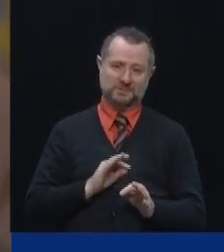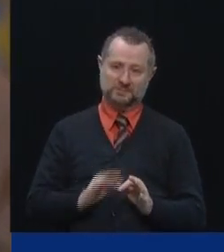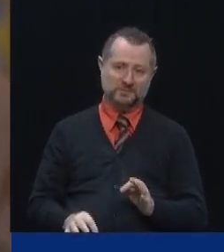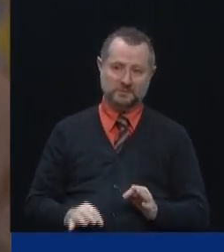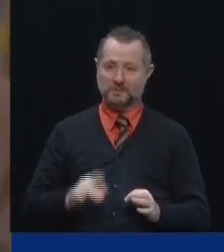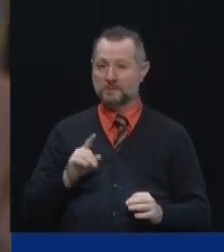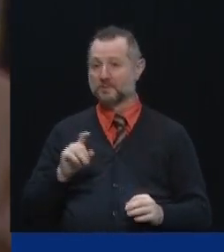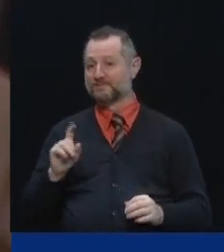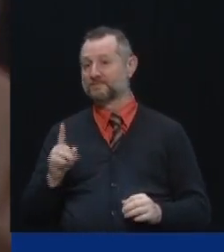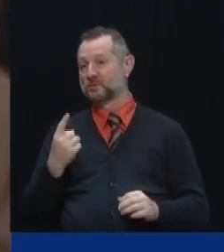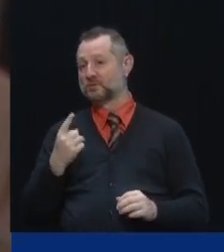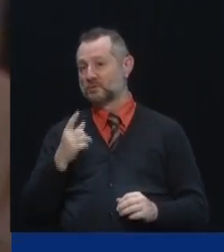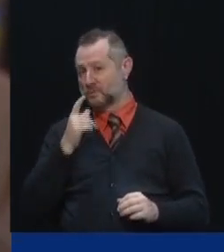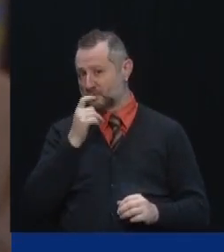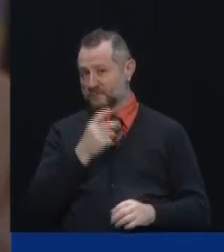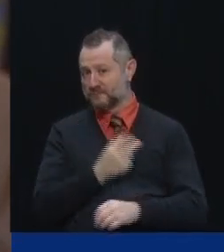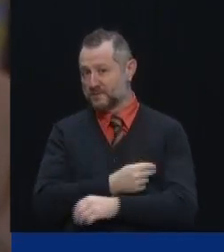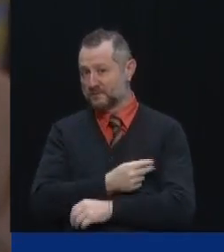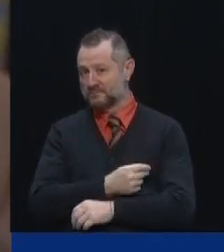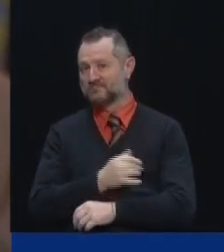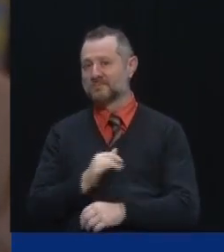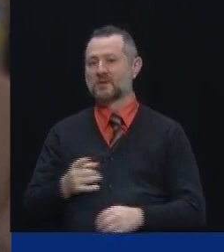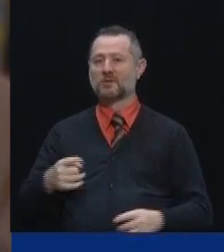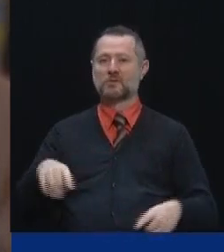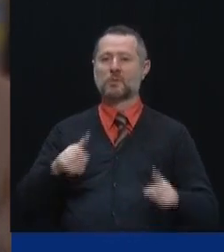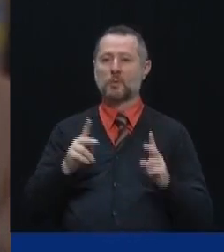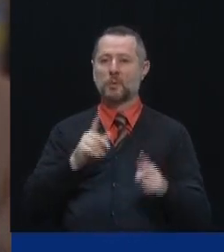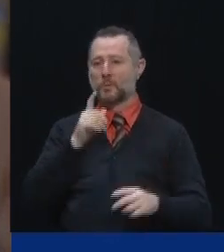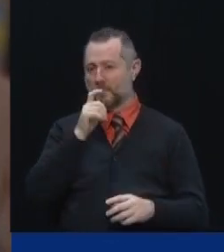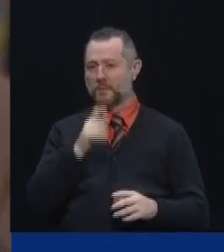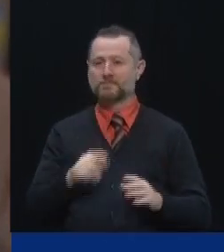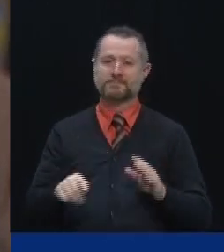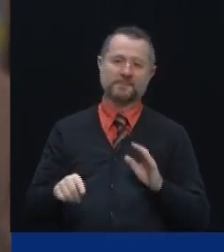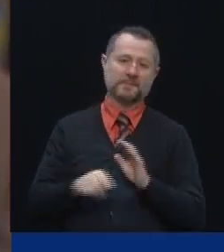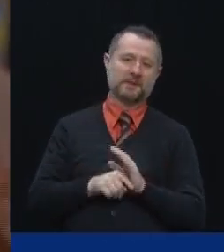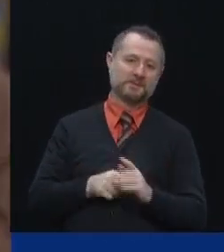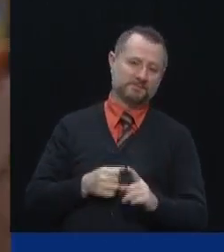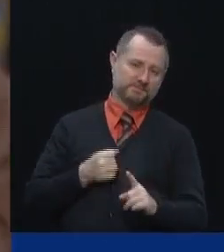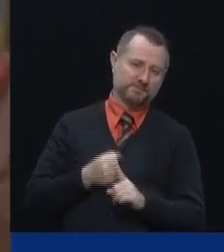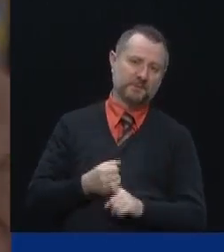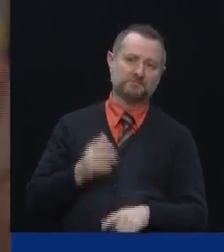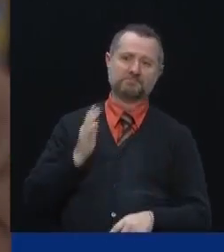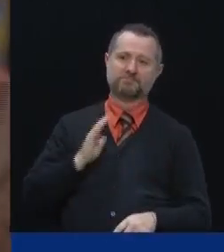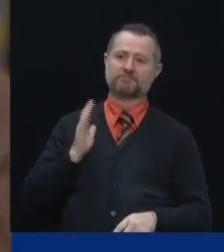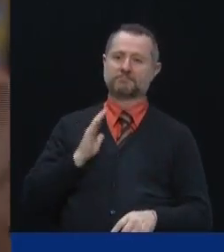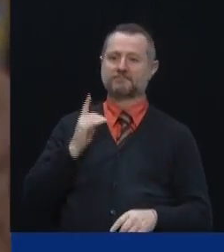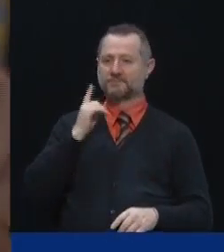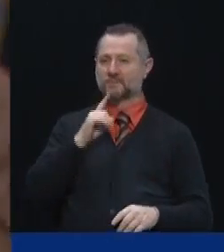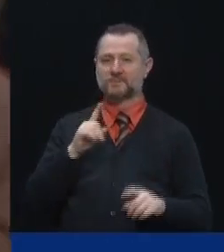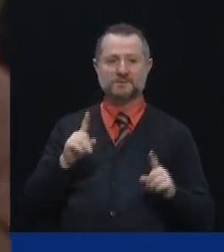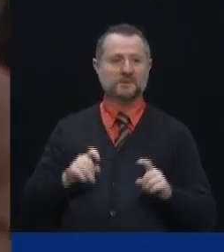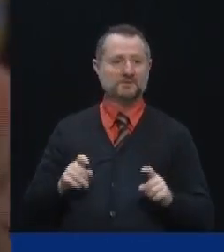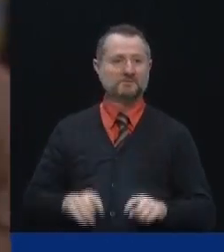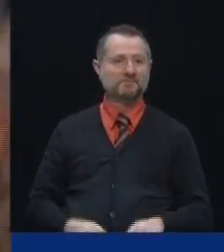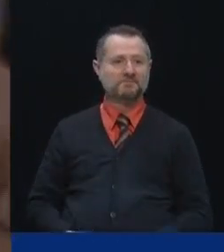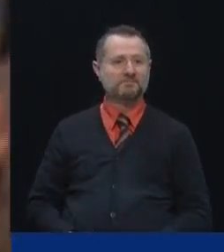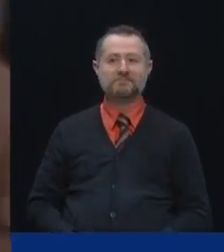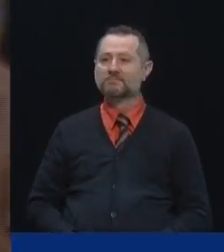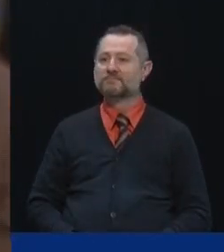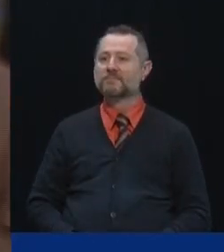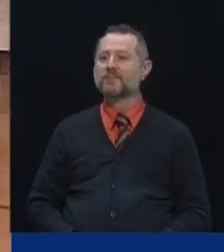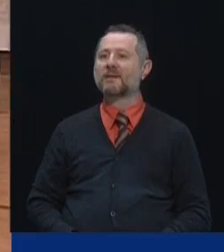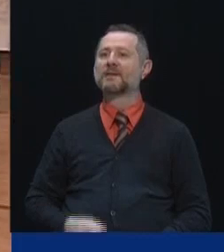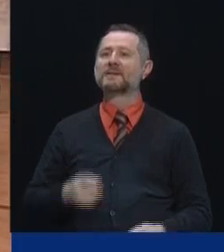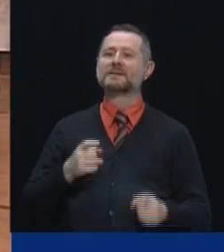the line are the people who were at the end of the line when it came to testing and being able to